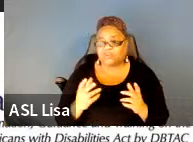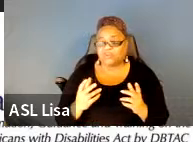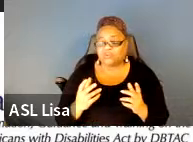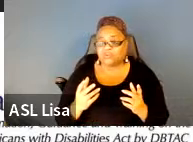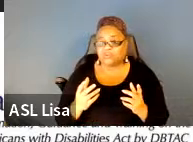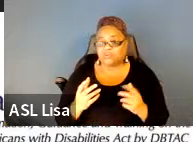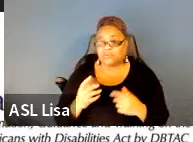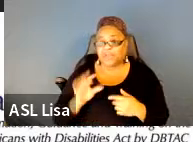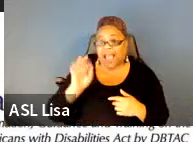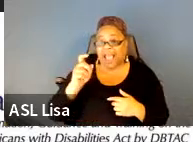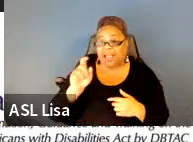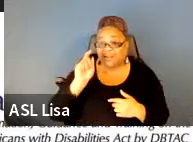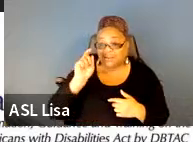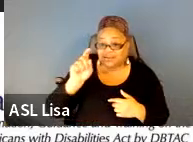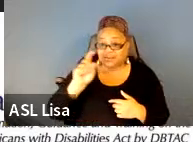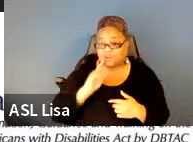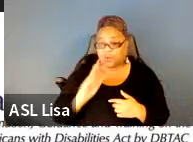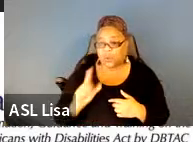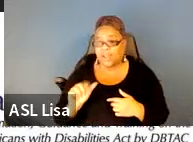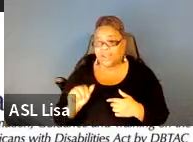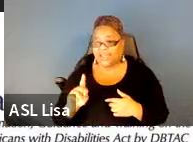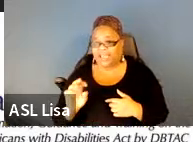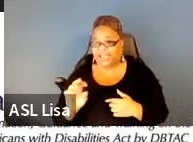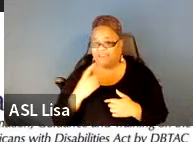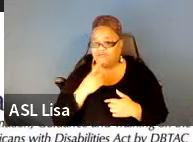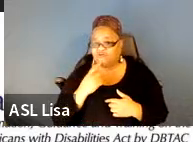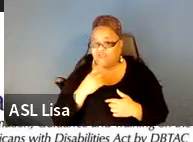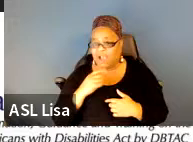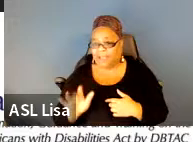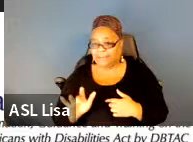leave option in the lower right-hand corner, or whatever is on the